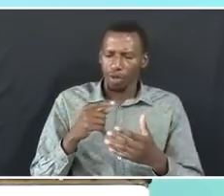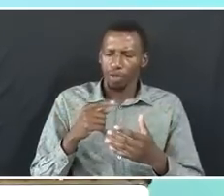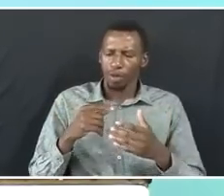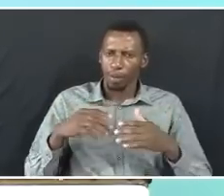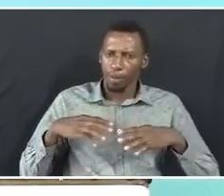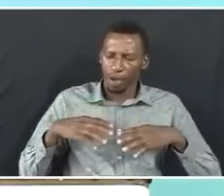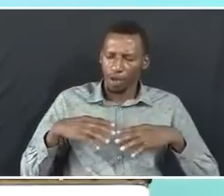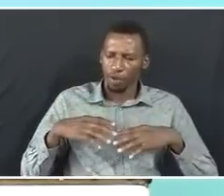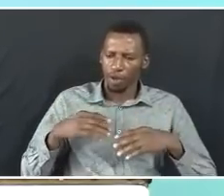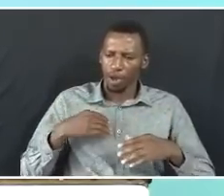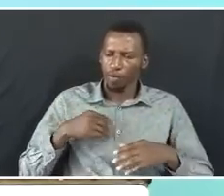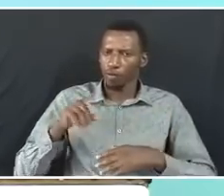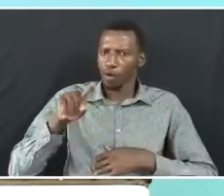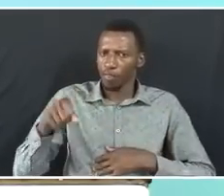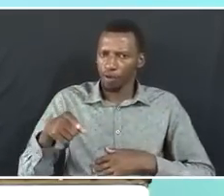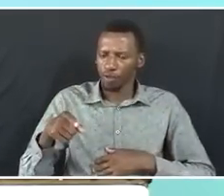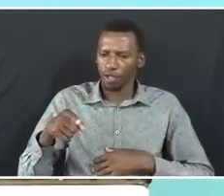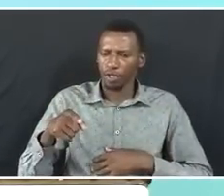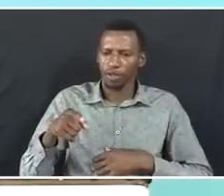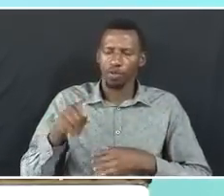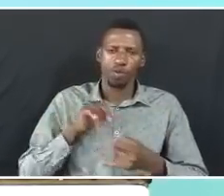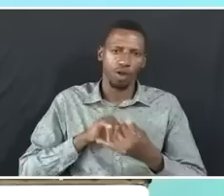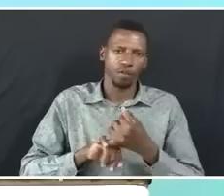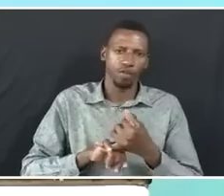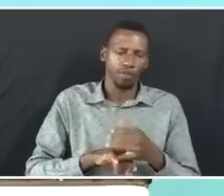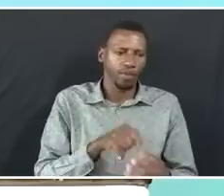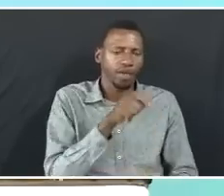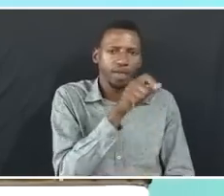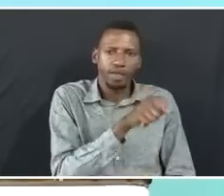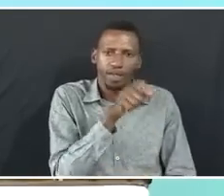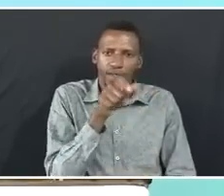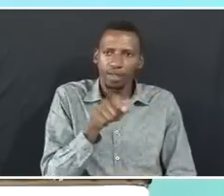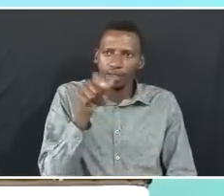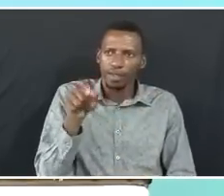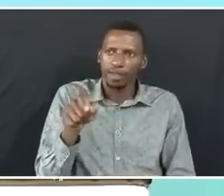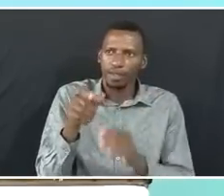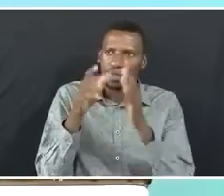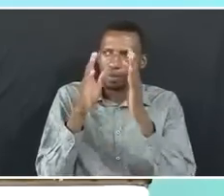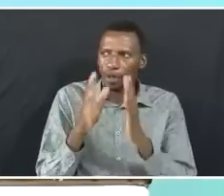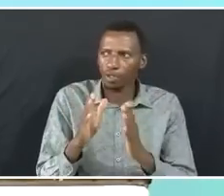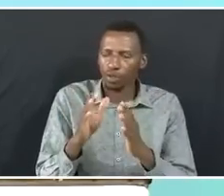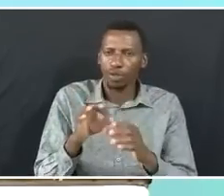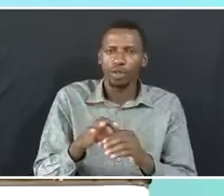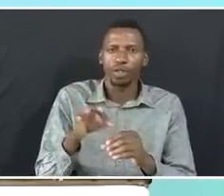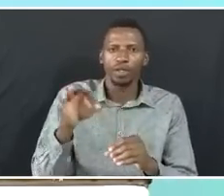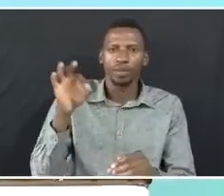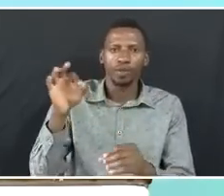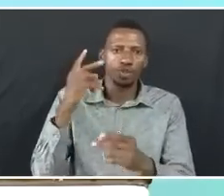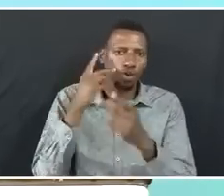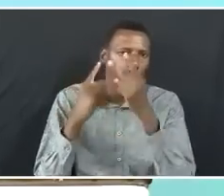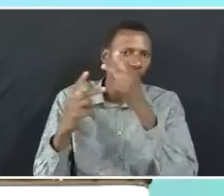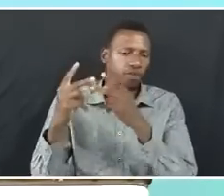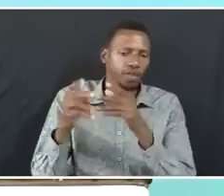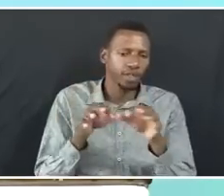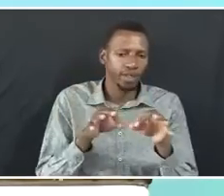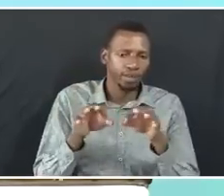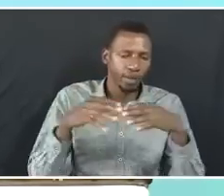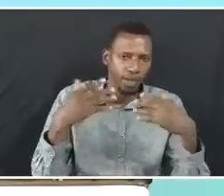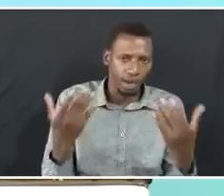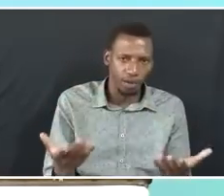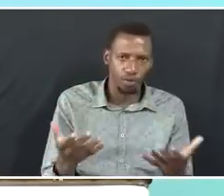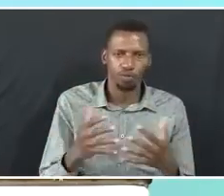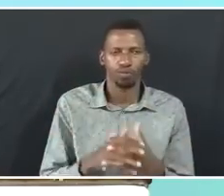want you to listen to each one of them the way Spirit of Prophecy describes them.